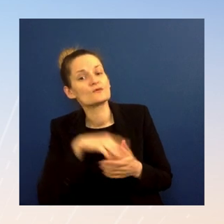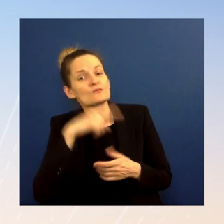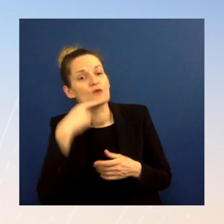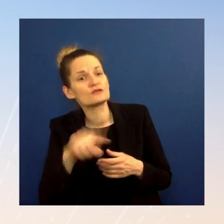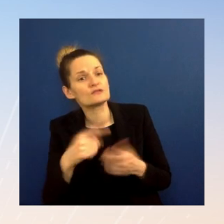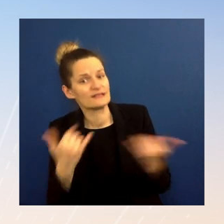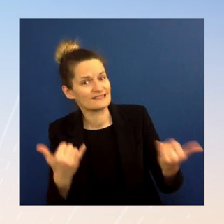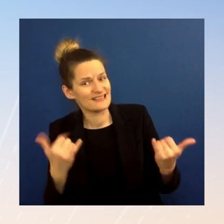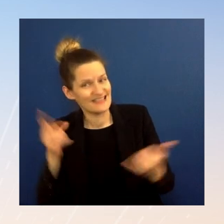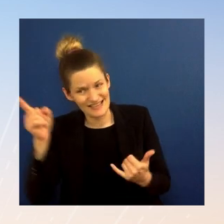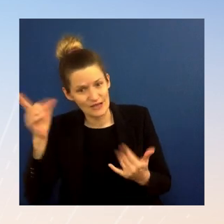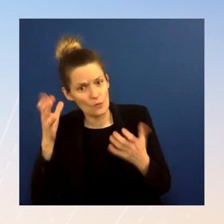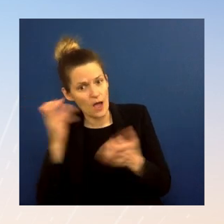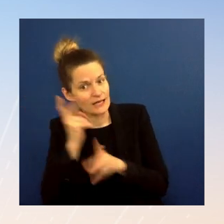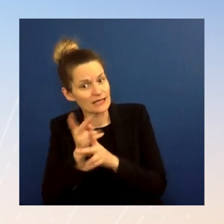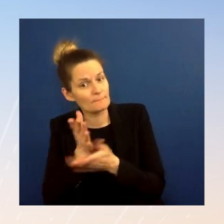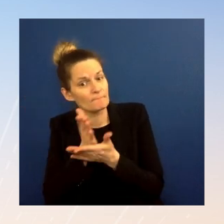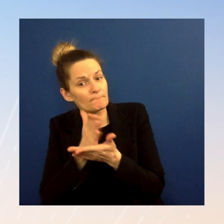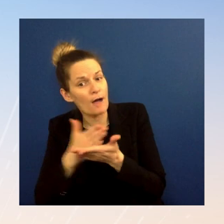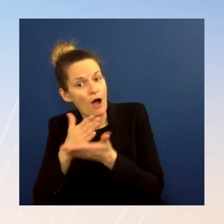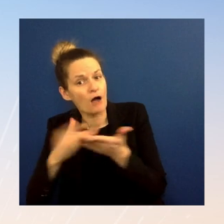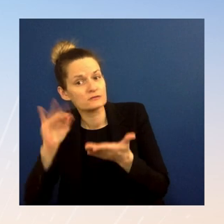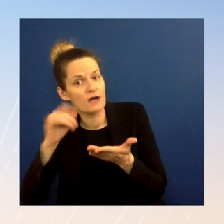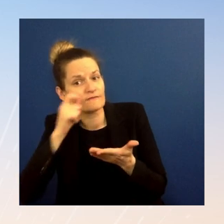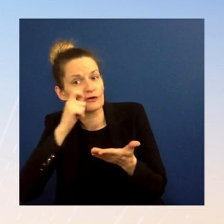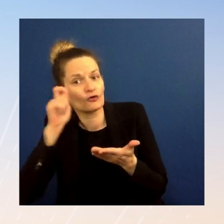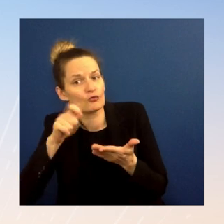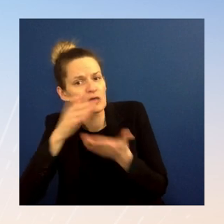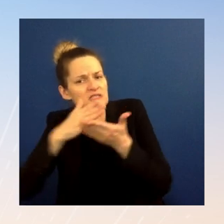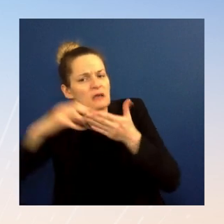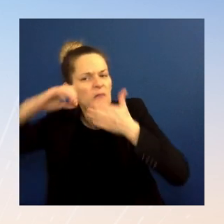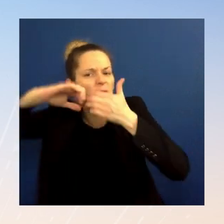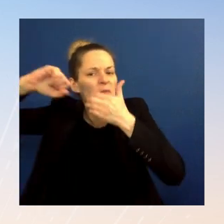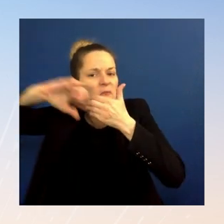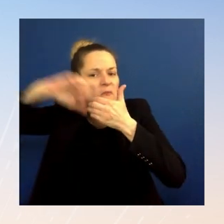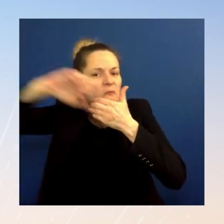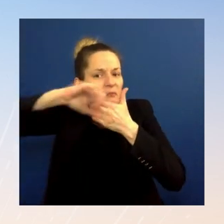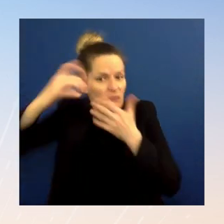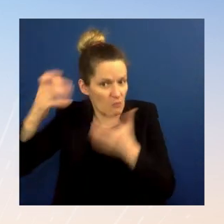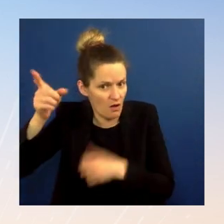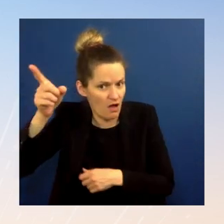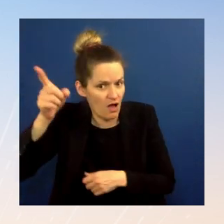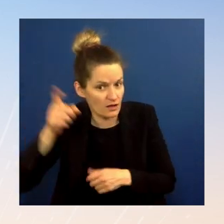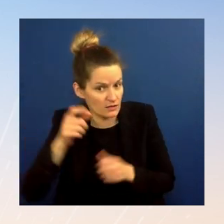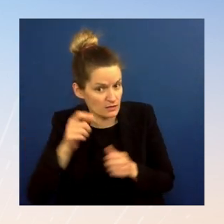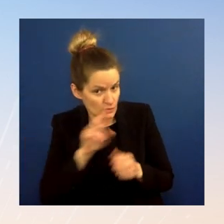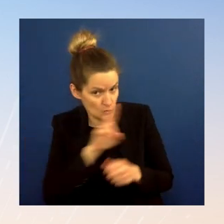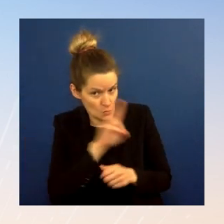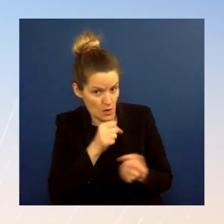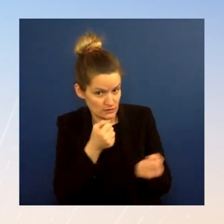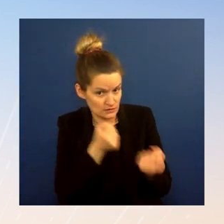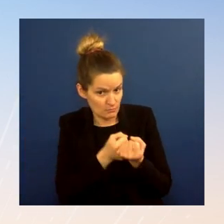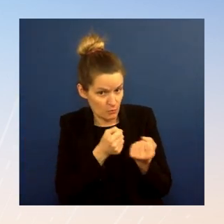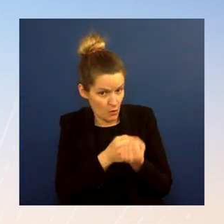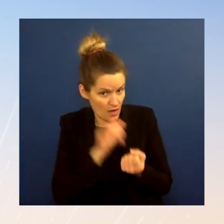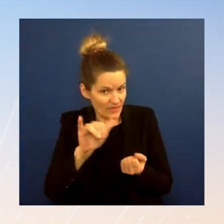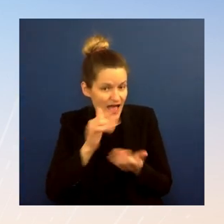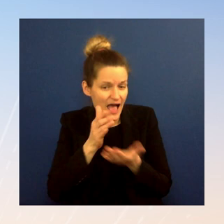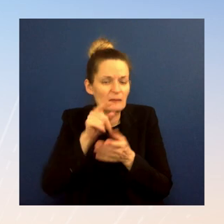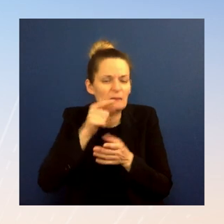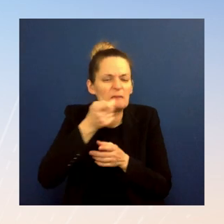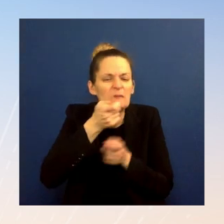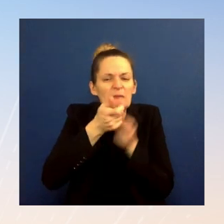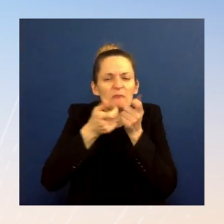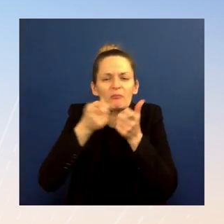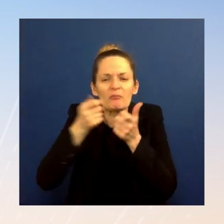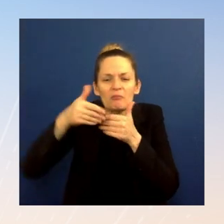here to support the Ukrainians, but we're not going to negotiate about a negotiation that has not resulted in even the